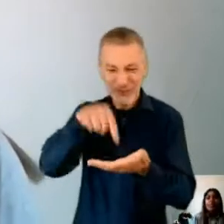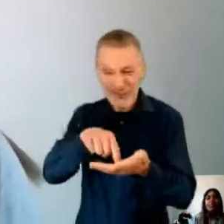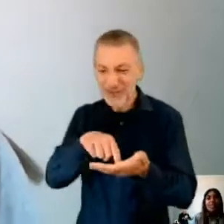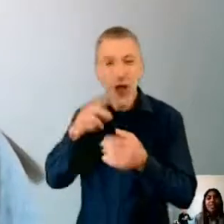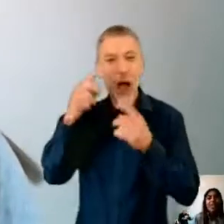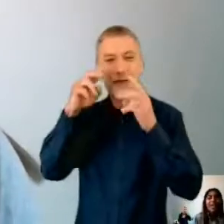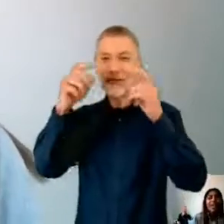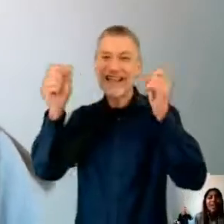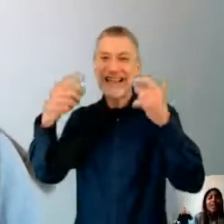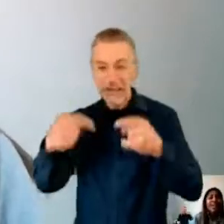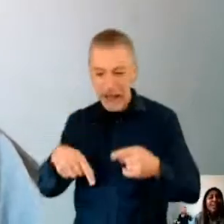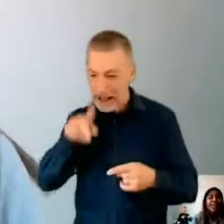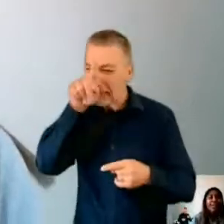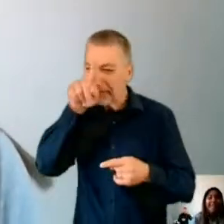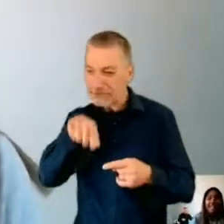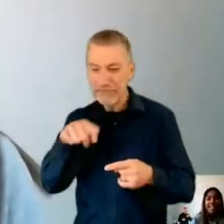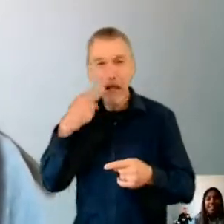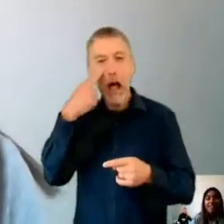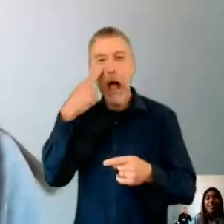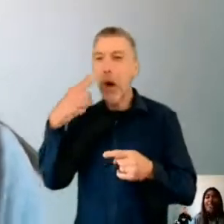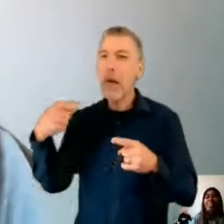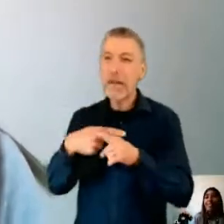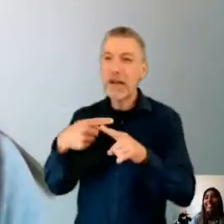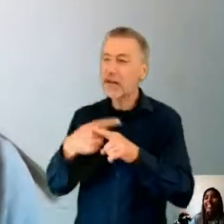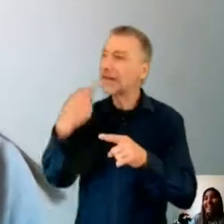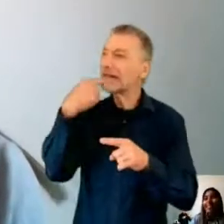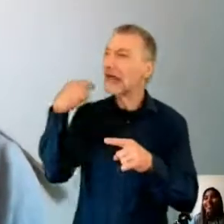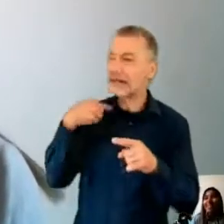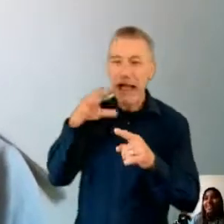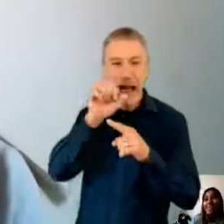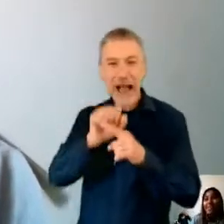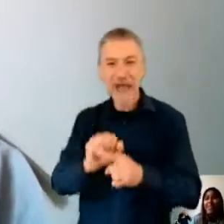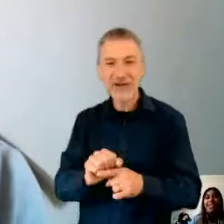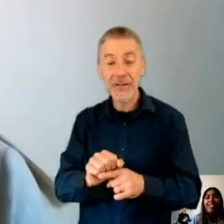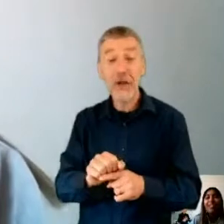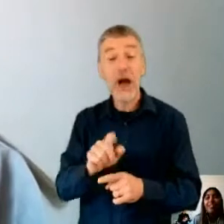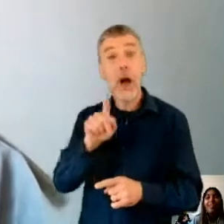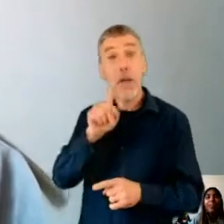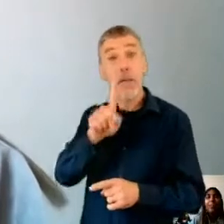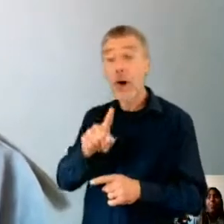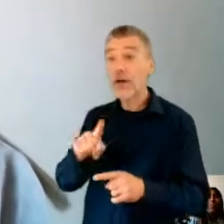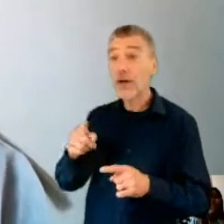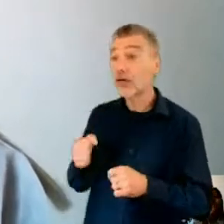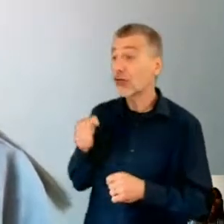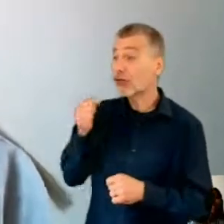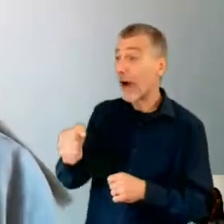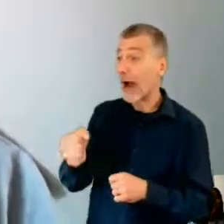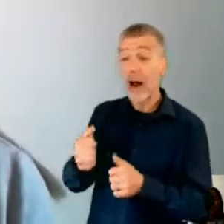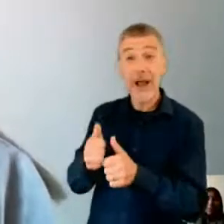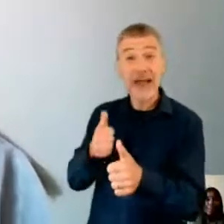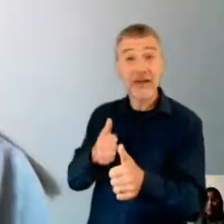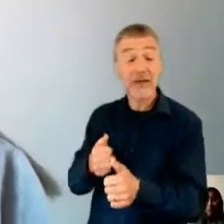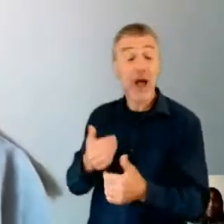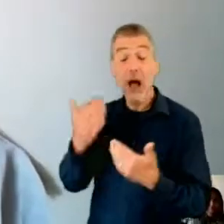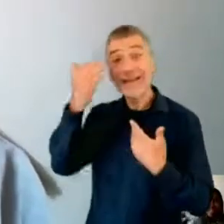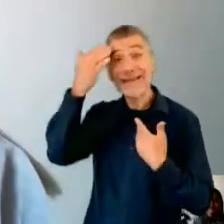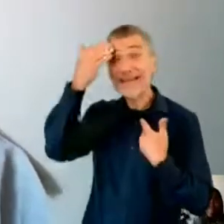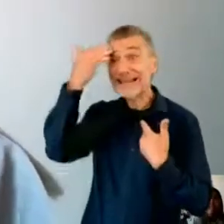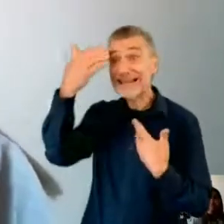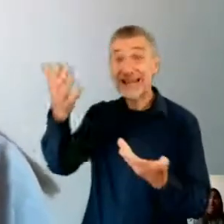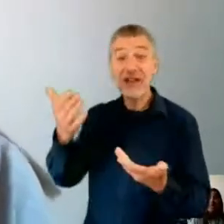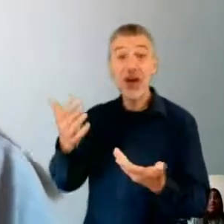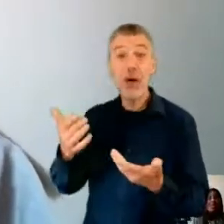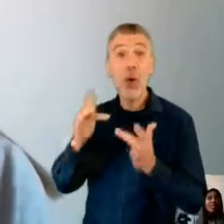And also in the rail industry, which is something that I never really knew, there are a lot of webinars happening all throughout the